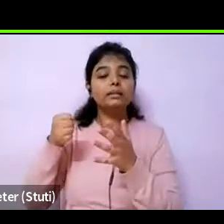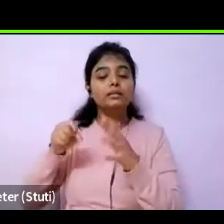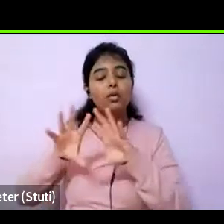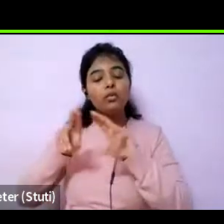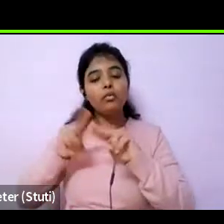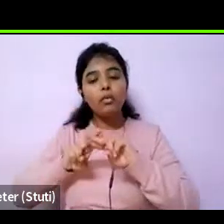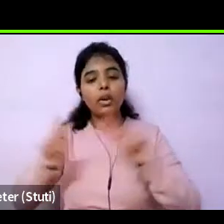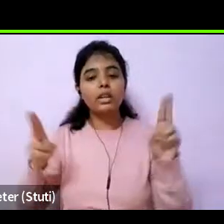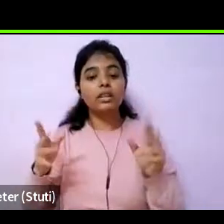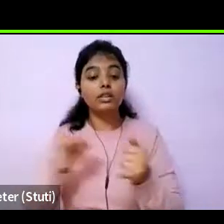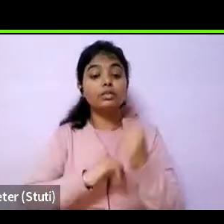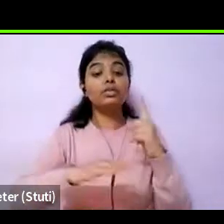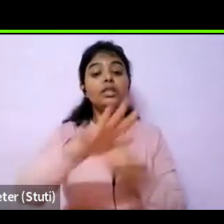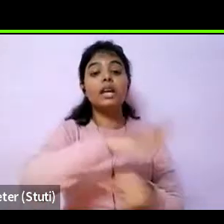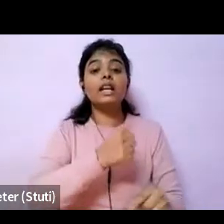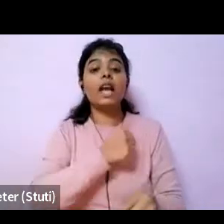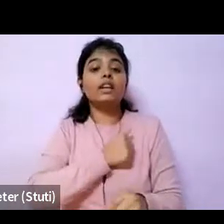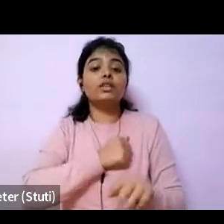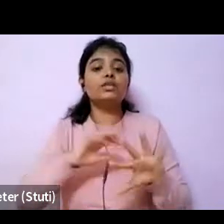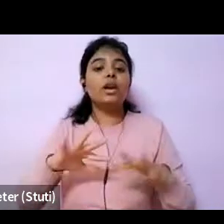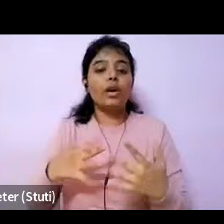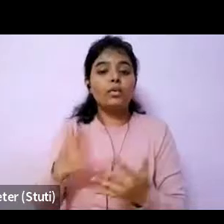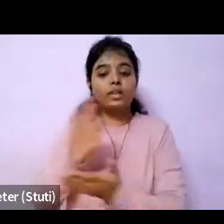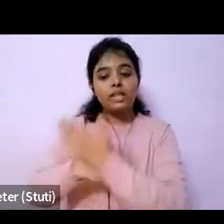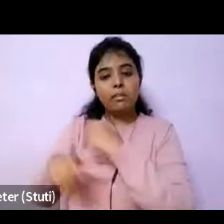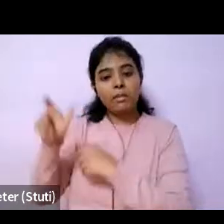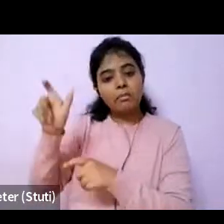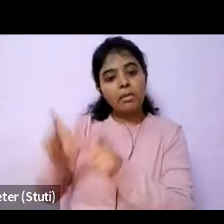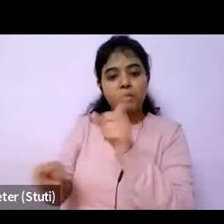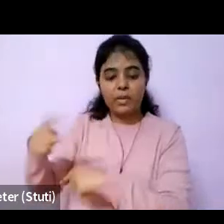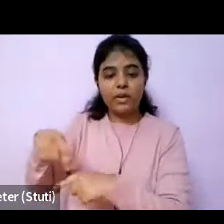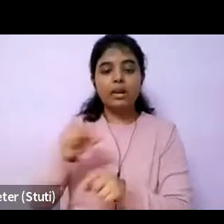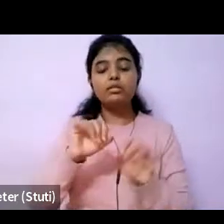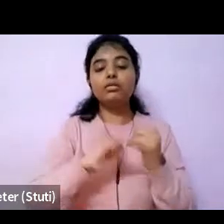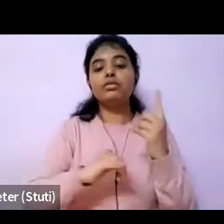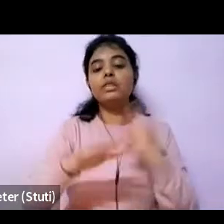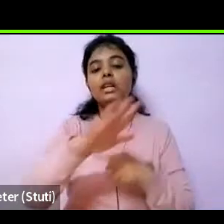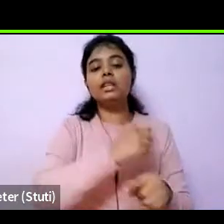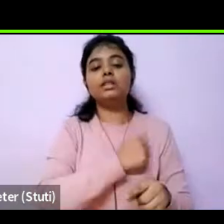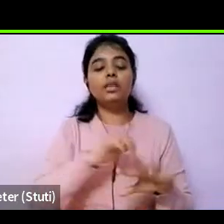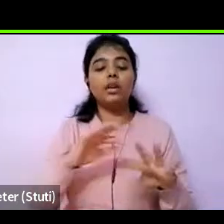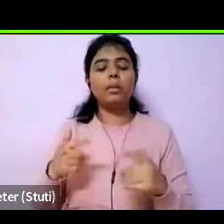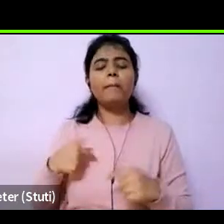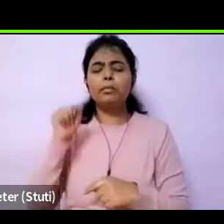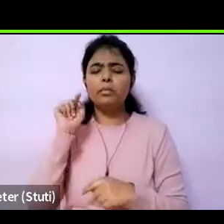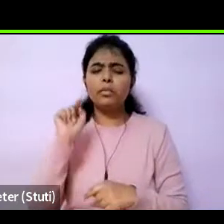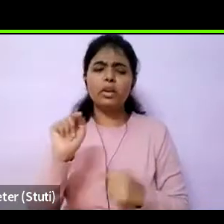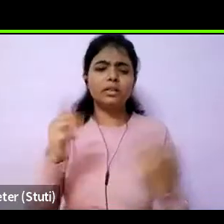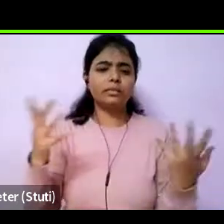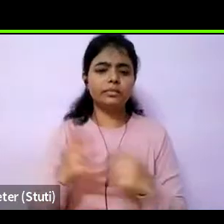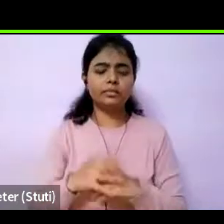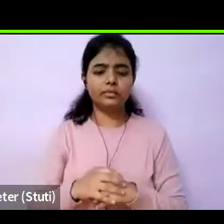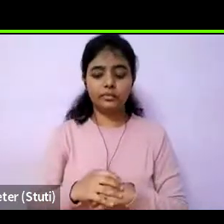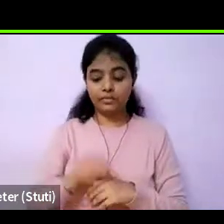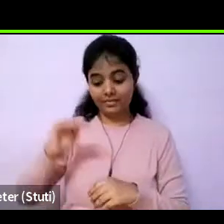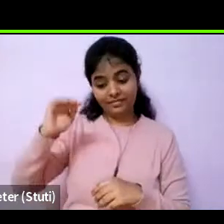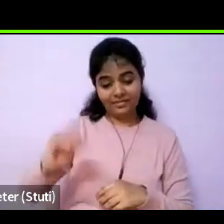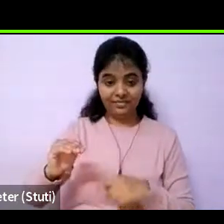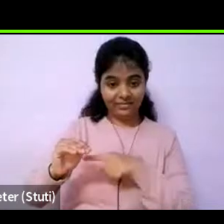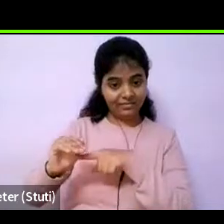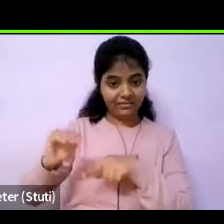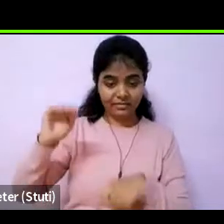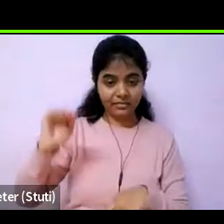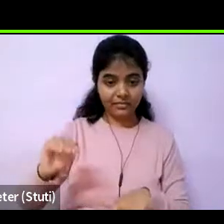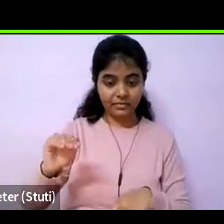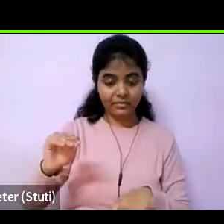attitude of a society. Okay, so my point is that a child alone